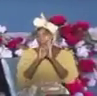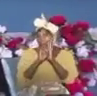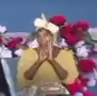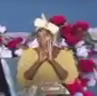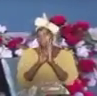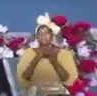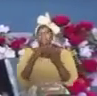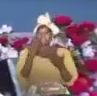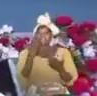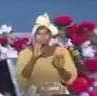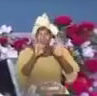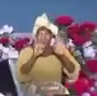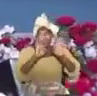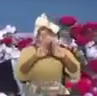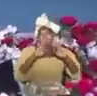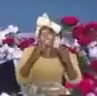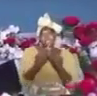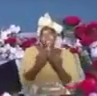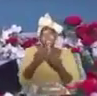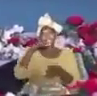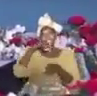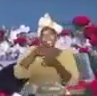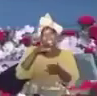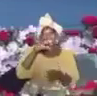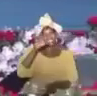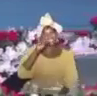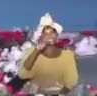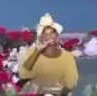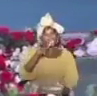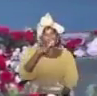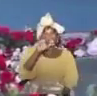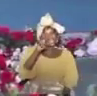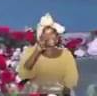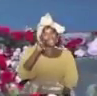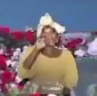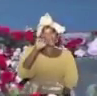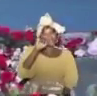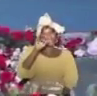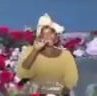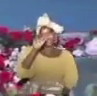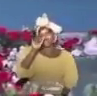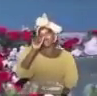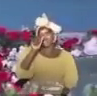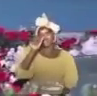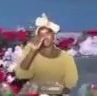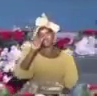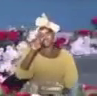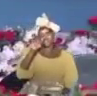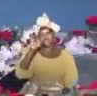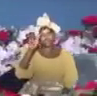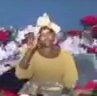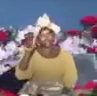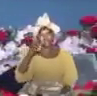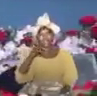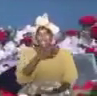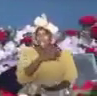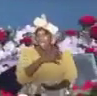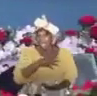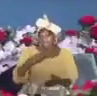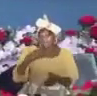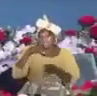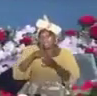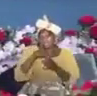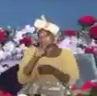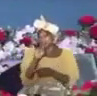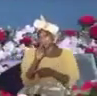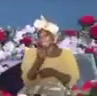How about the famine in Samaria? A whole nation. The famine in Samaria, you find that in 2